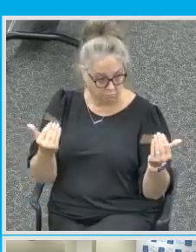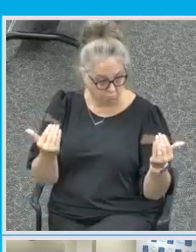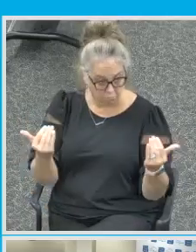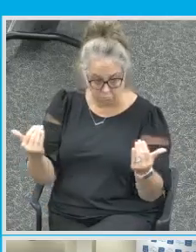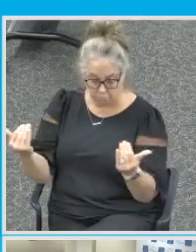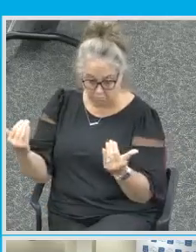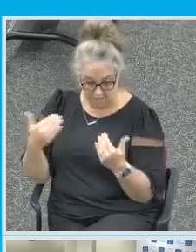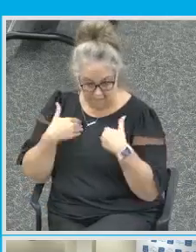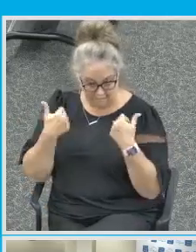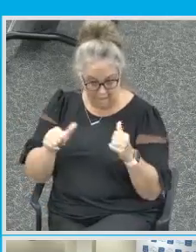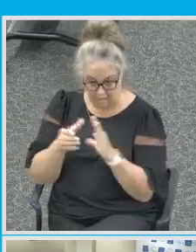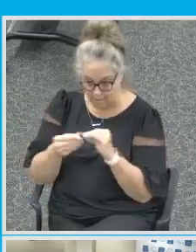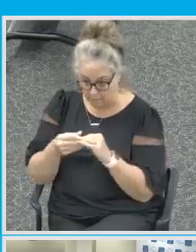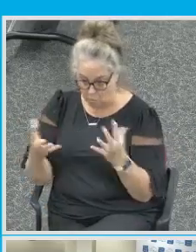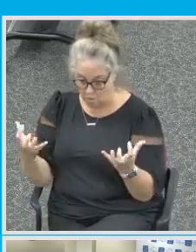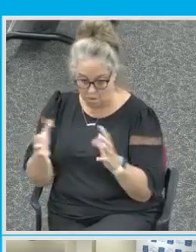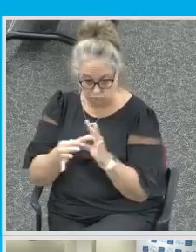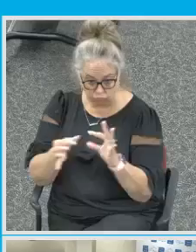publicly?